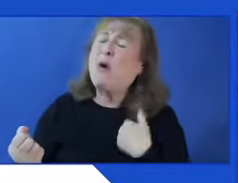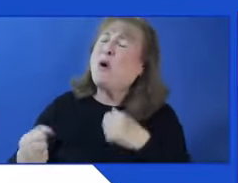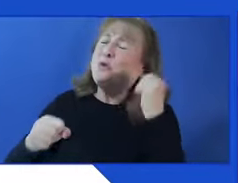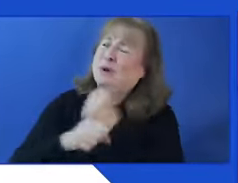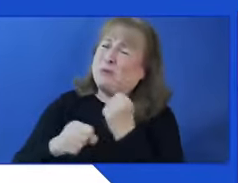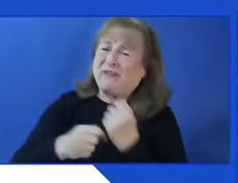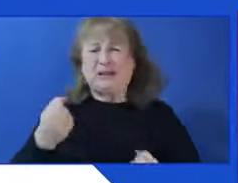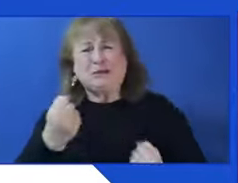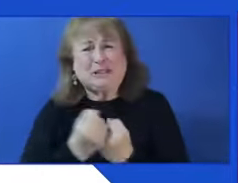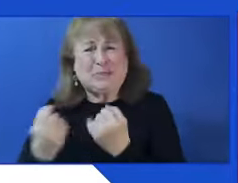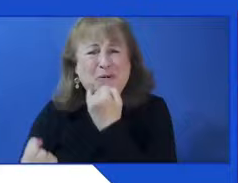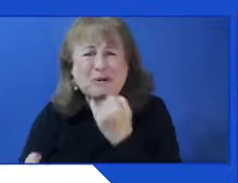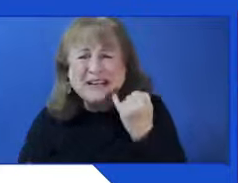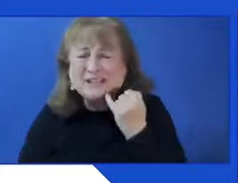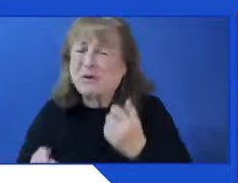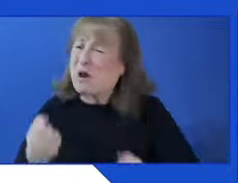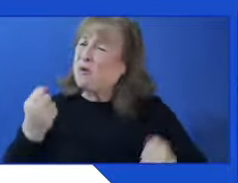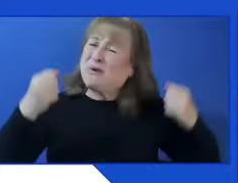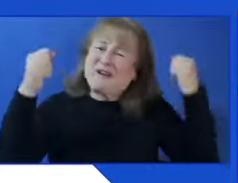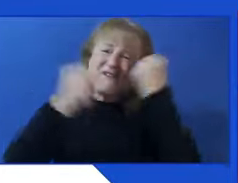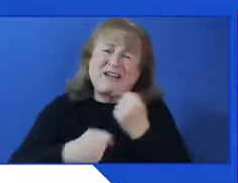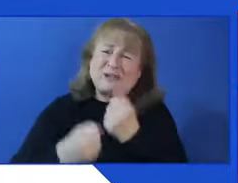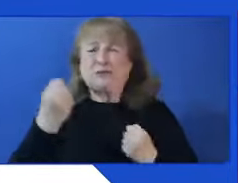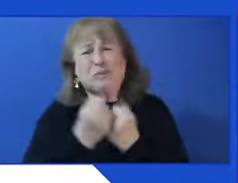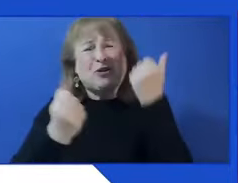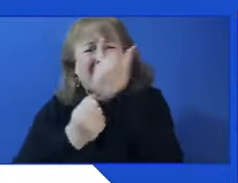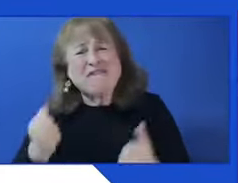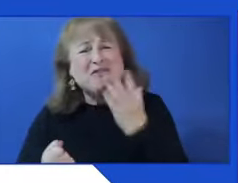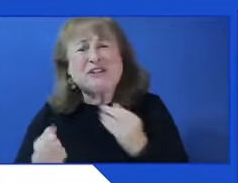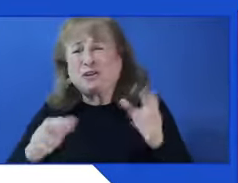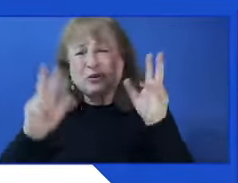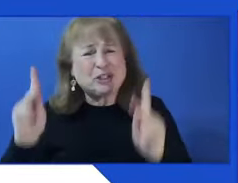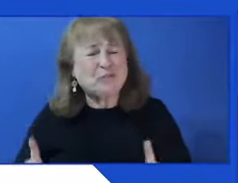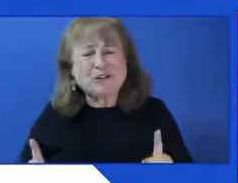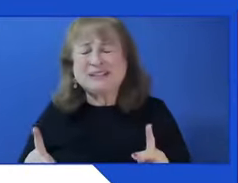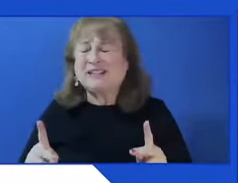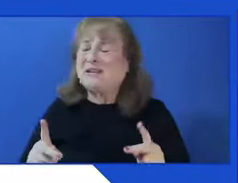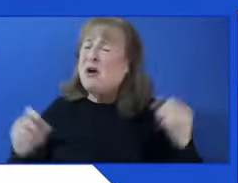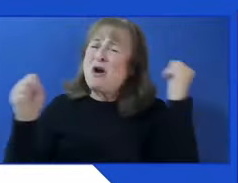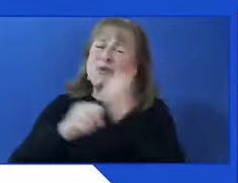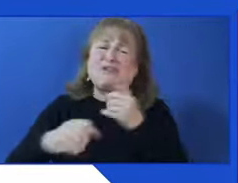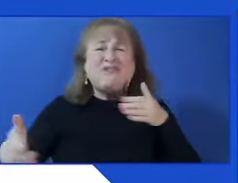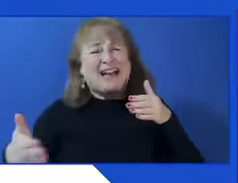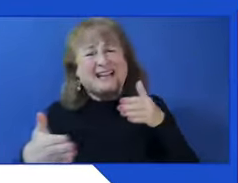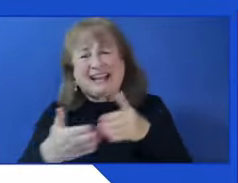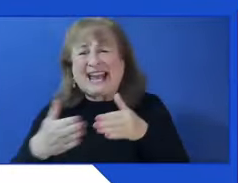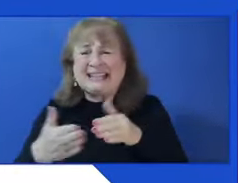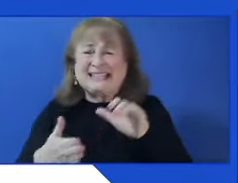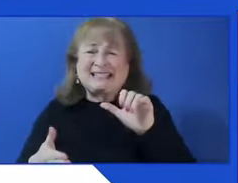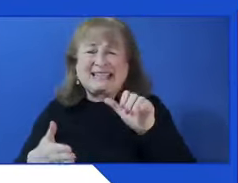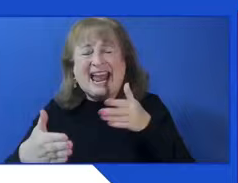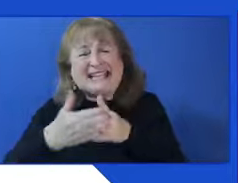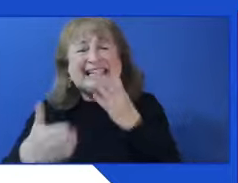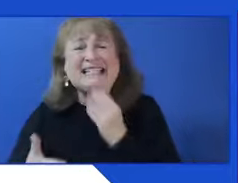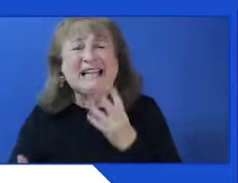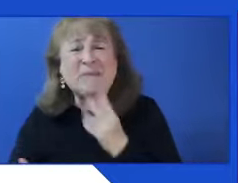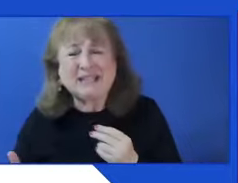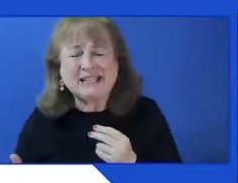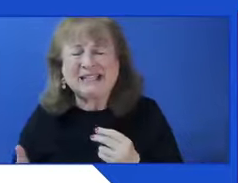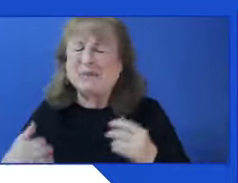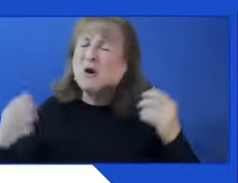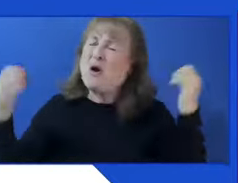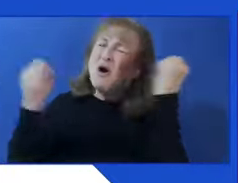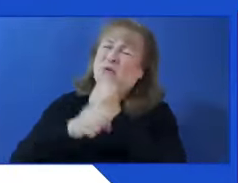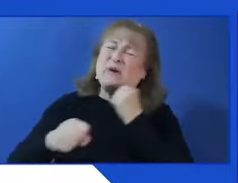Israel. We'll fight for every Jew. We'll fight against anti-Semitism. We'll fight for